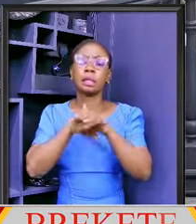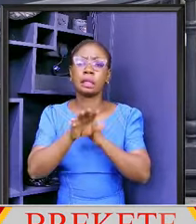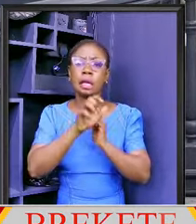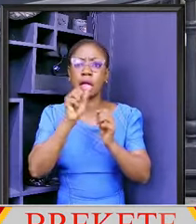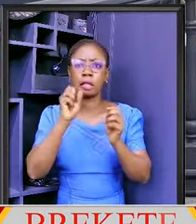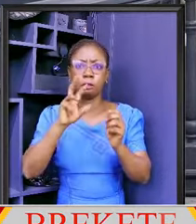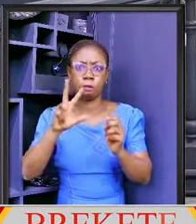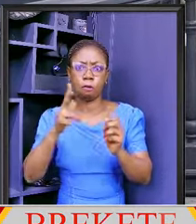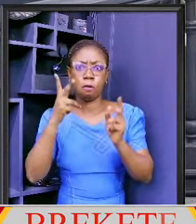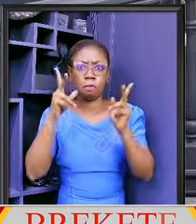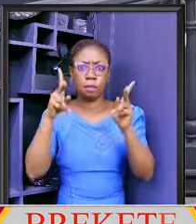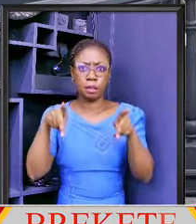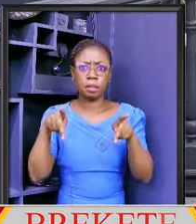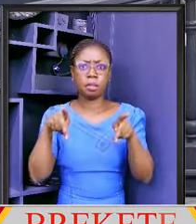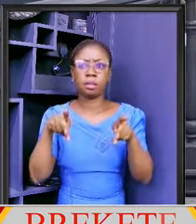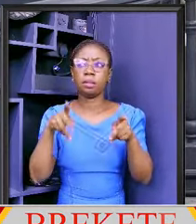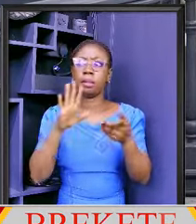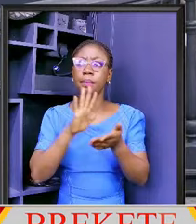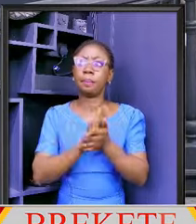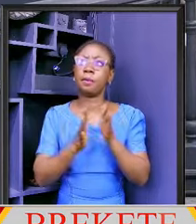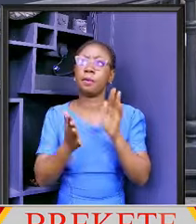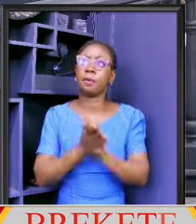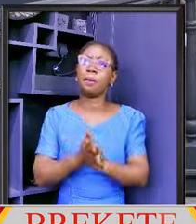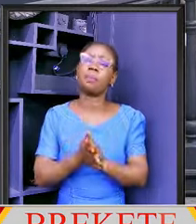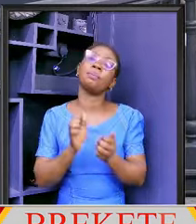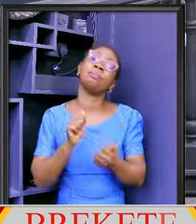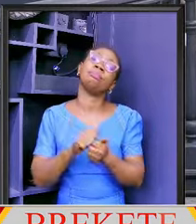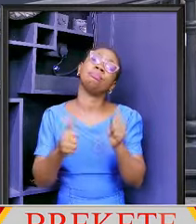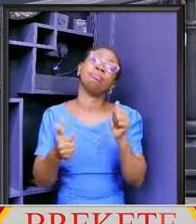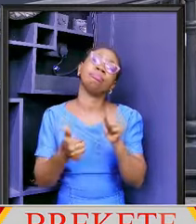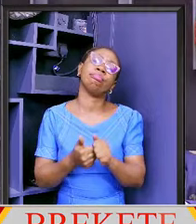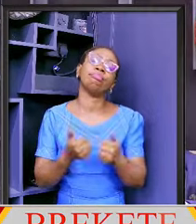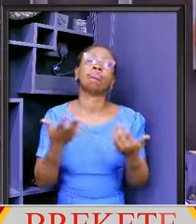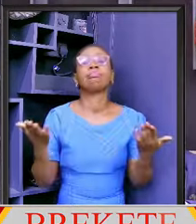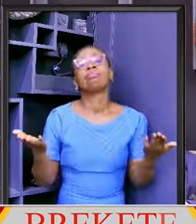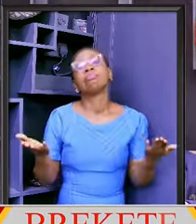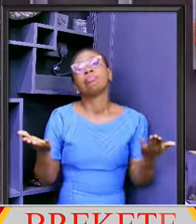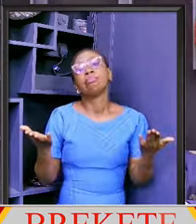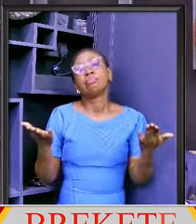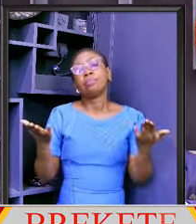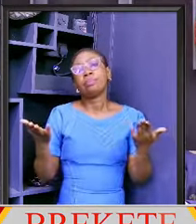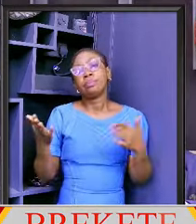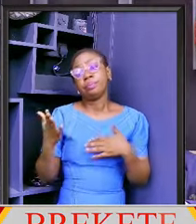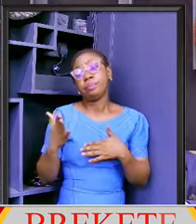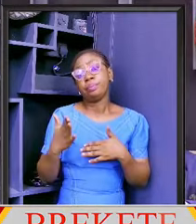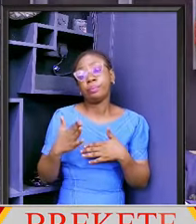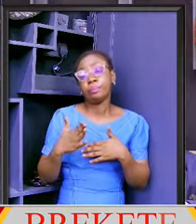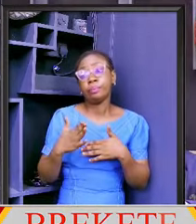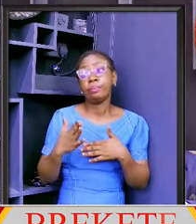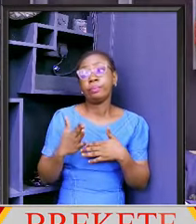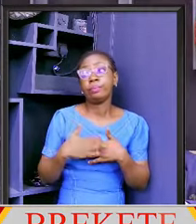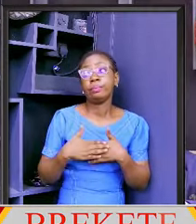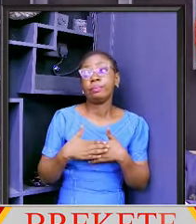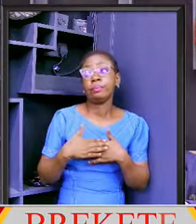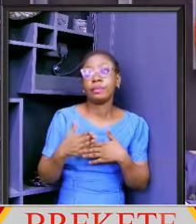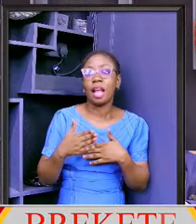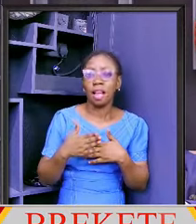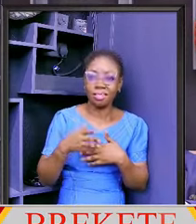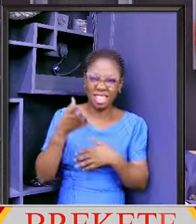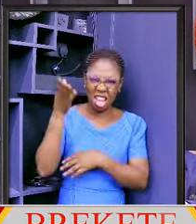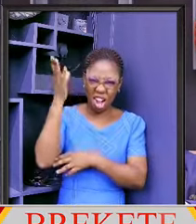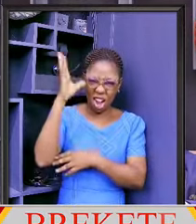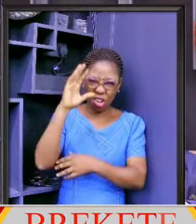person. You now become it has become a problem. Yes. Now so after agreeing, we did our. So now God catch